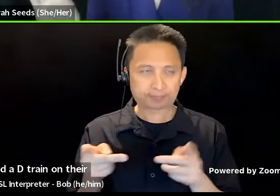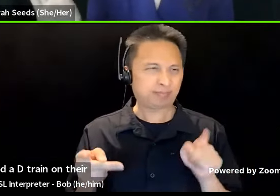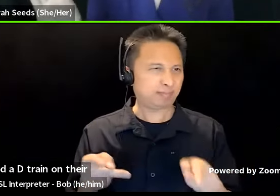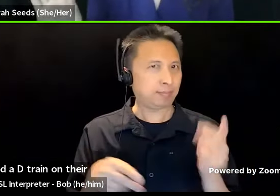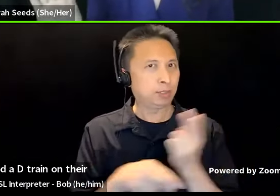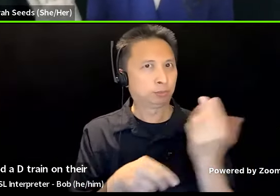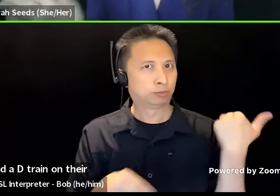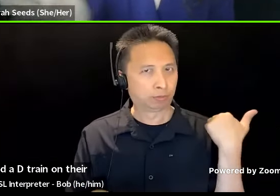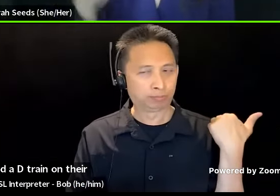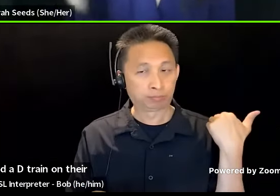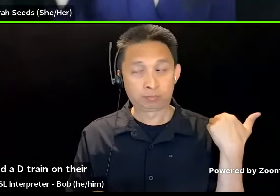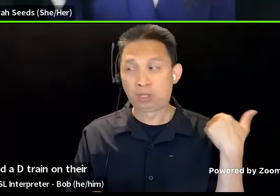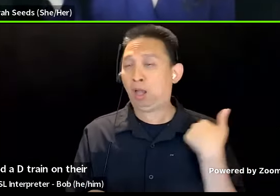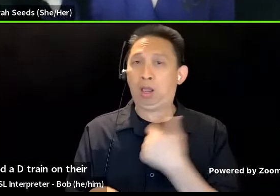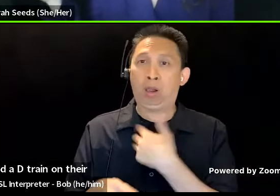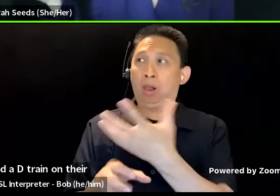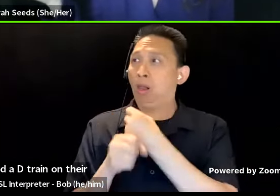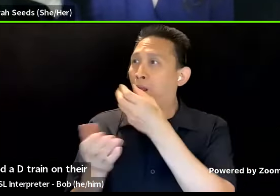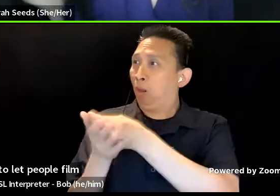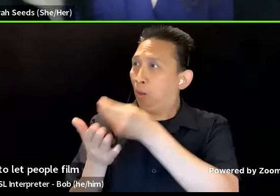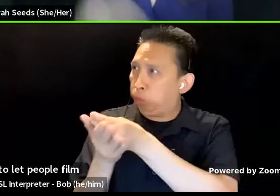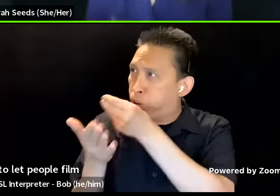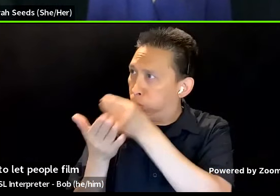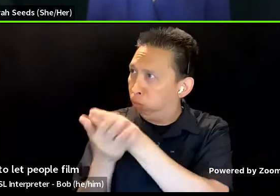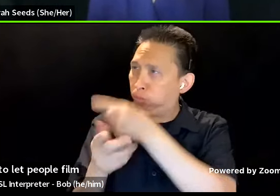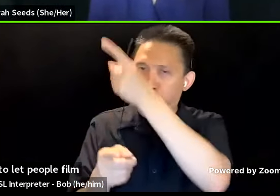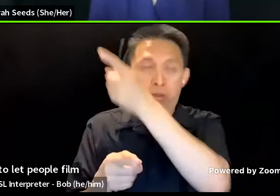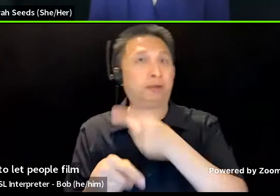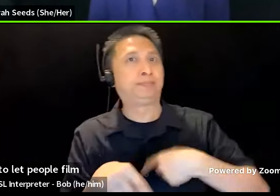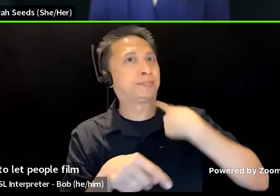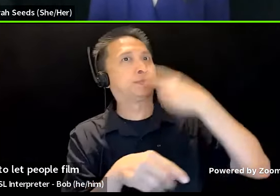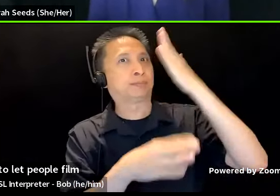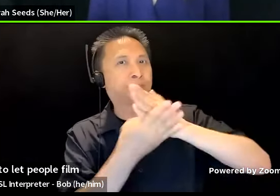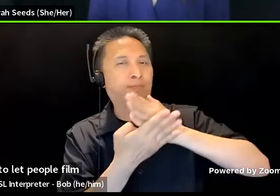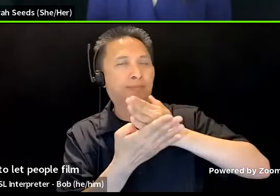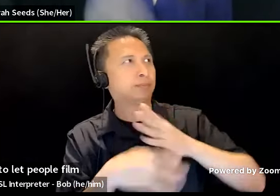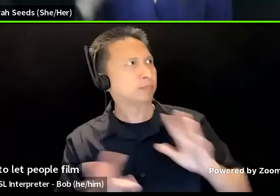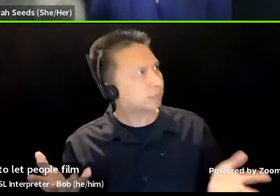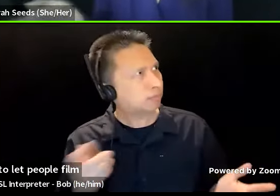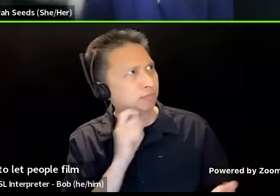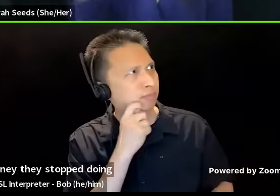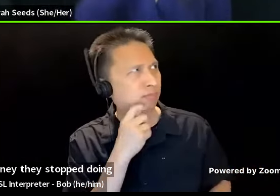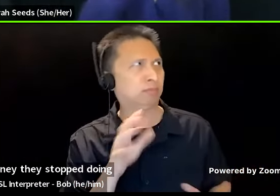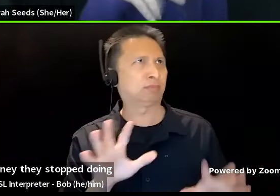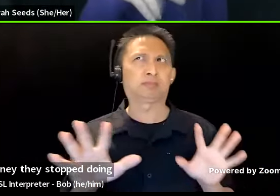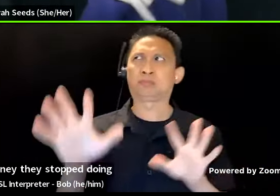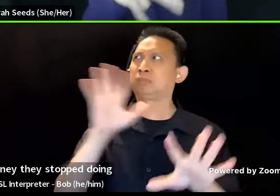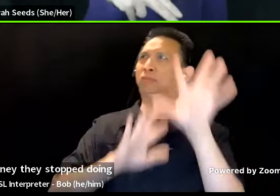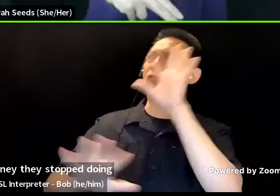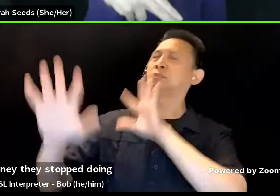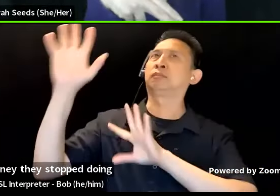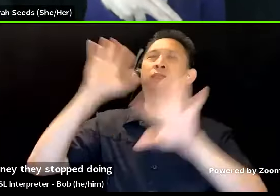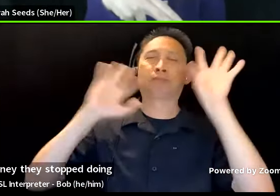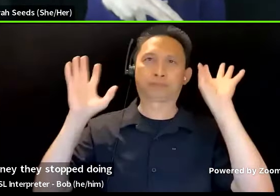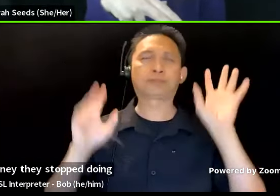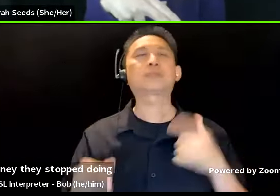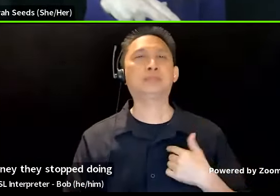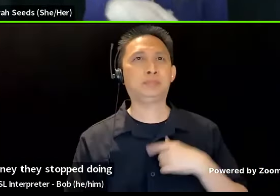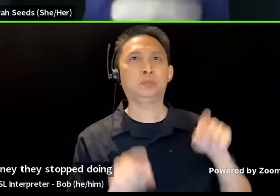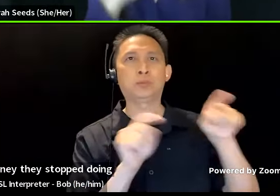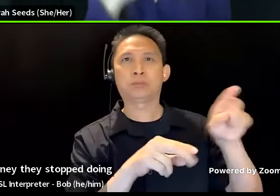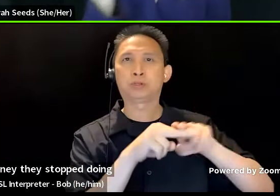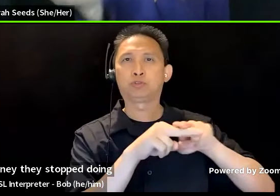when we got our money, they stopped doing that. So I was like, cool. Yeah. Love that. So then we went to the train